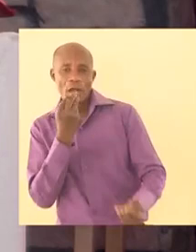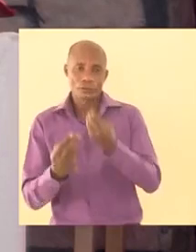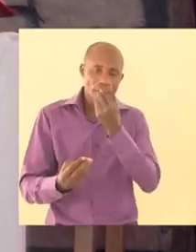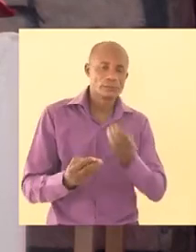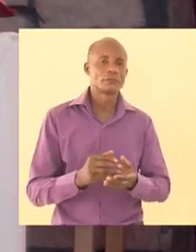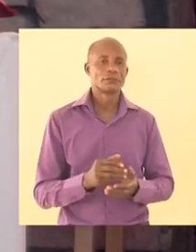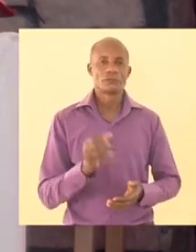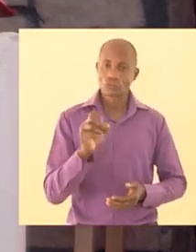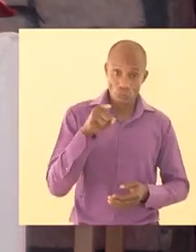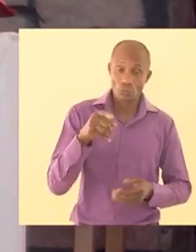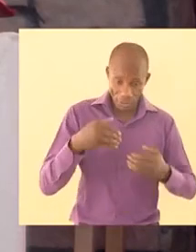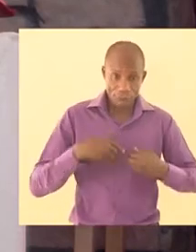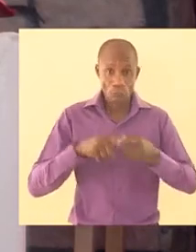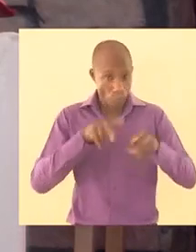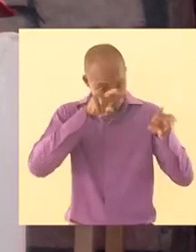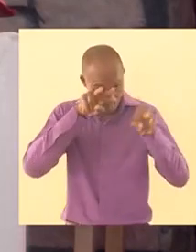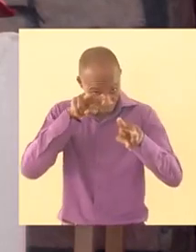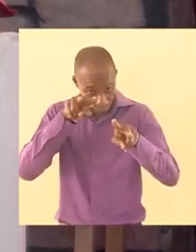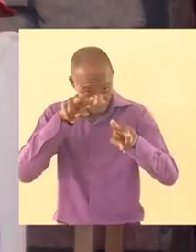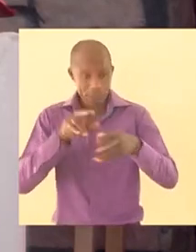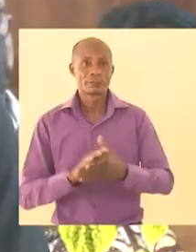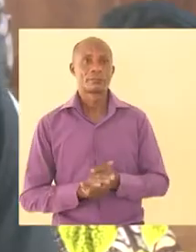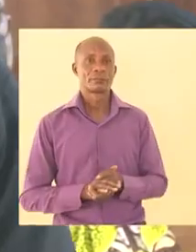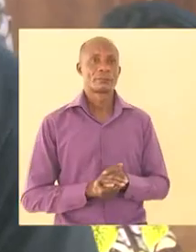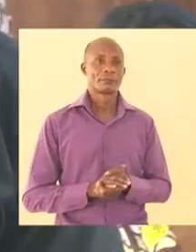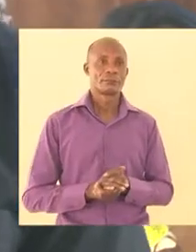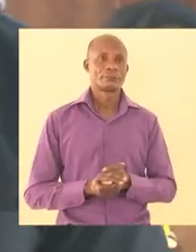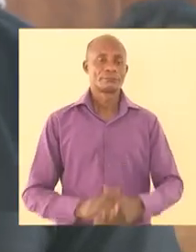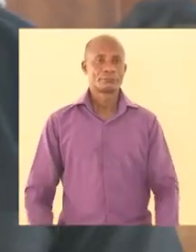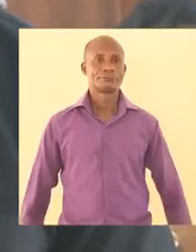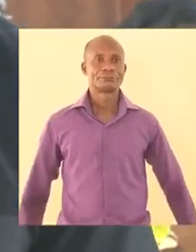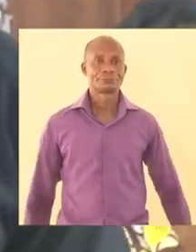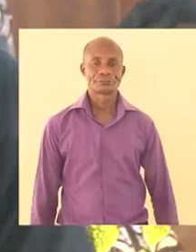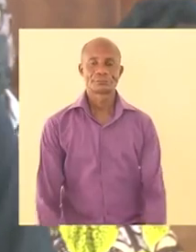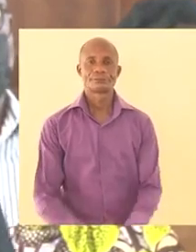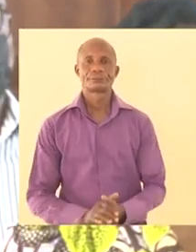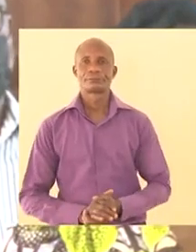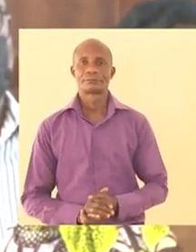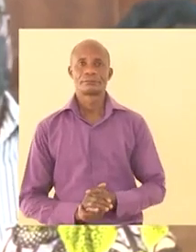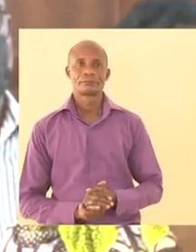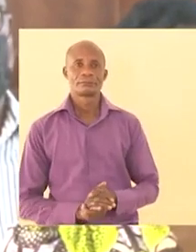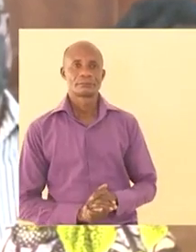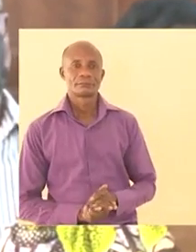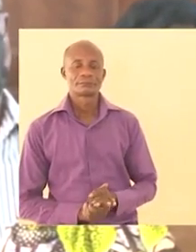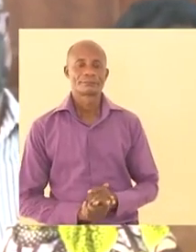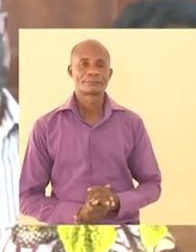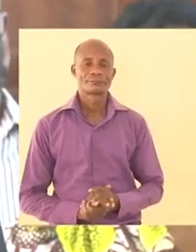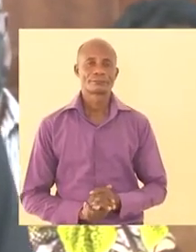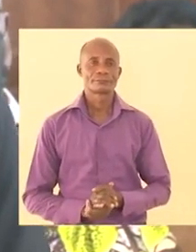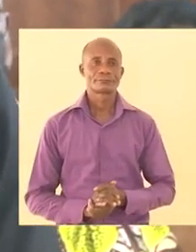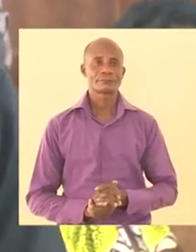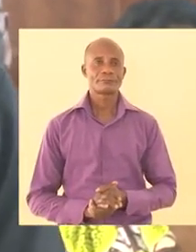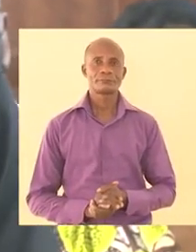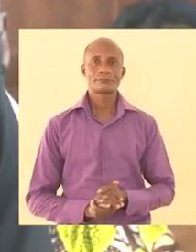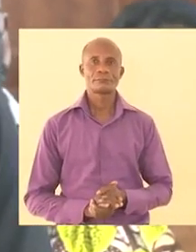going to watch. Yeah. Okay. I will have to accept. Why were you people laughing now? Is it not her favorite quote?